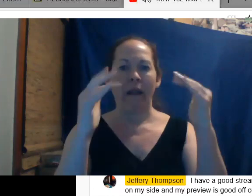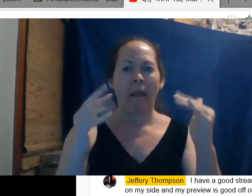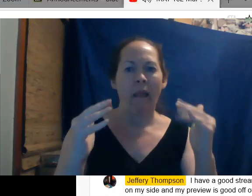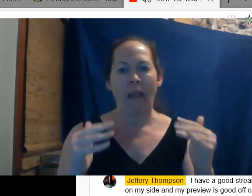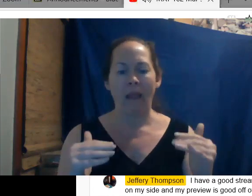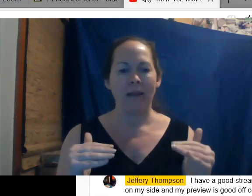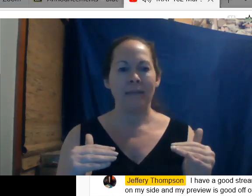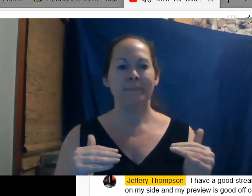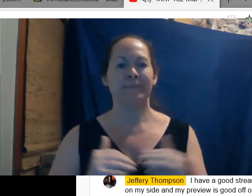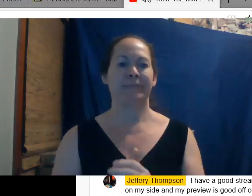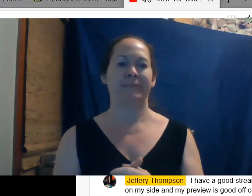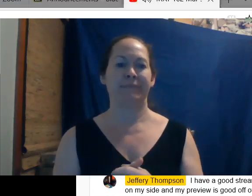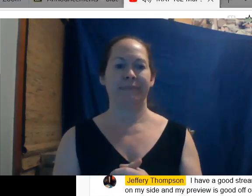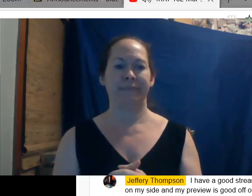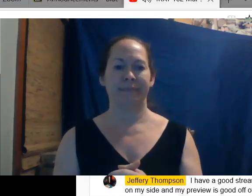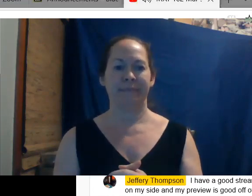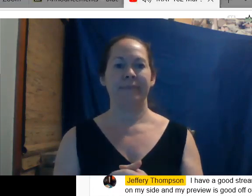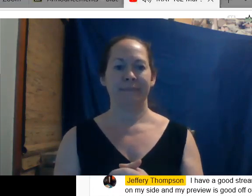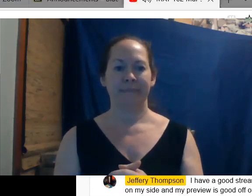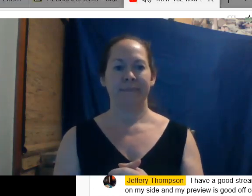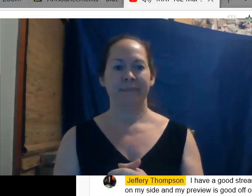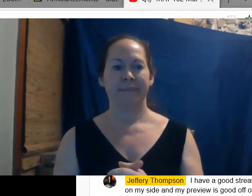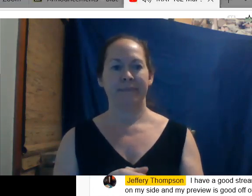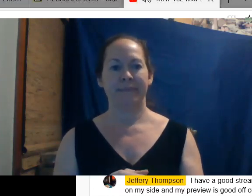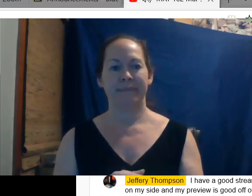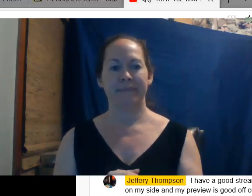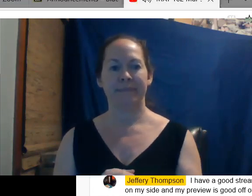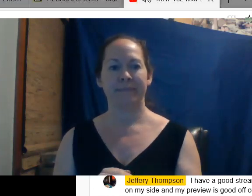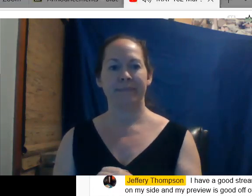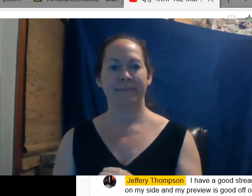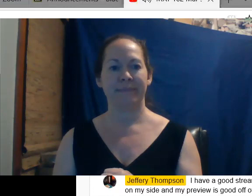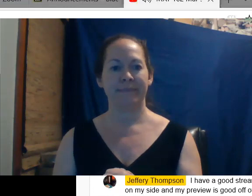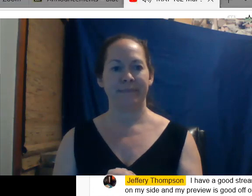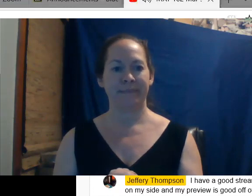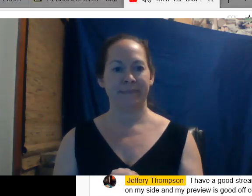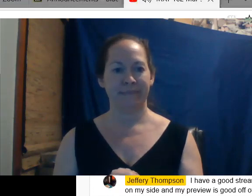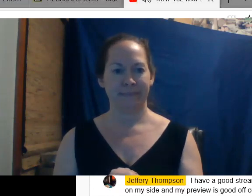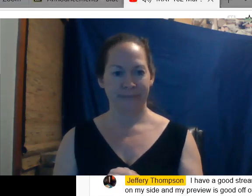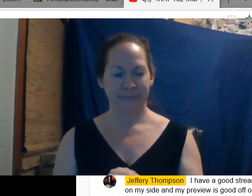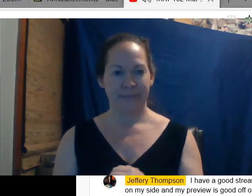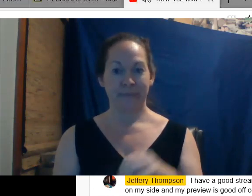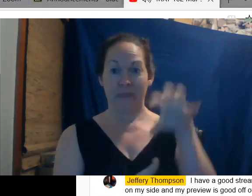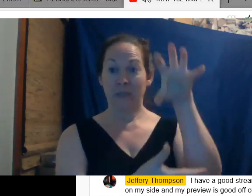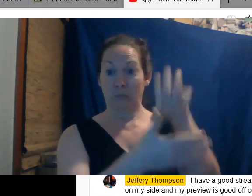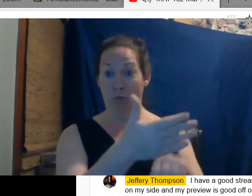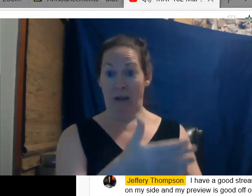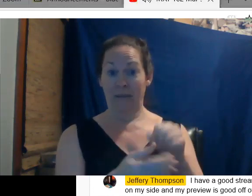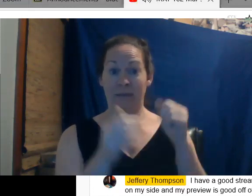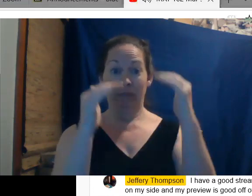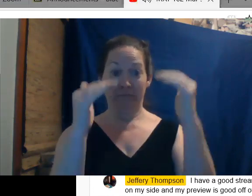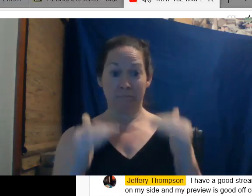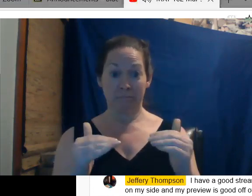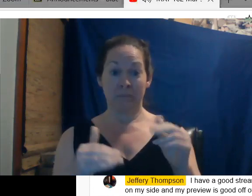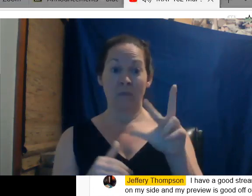above and I multiplied, which gave me 2x cubed minus 6x, which I put here. And I